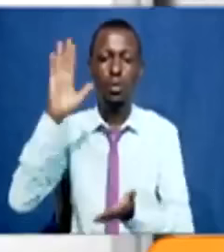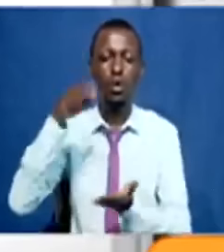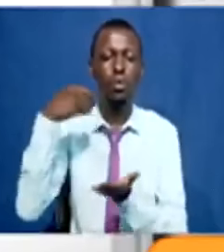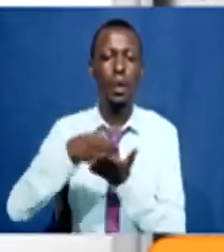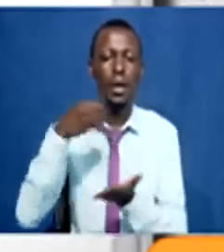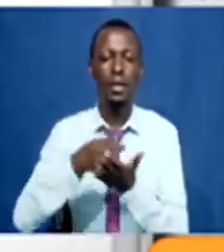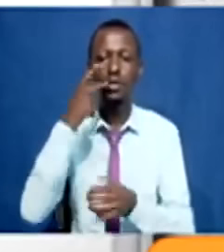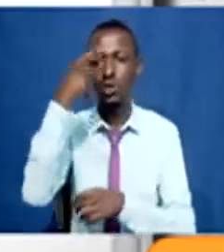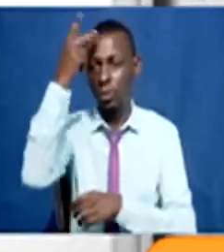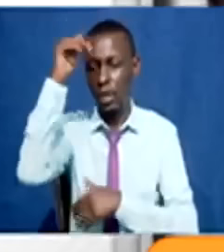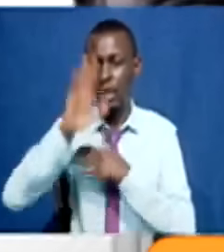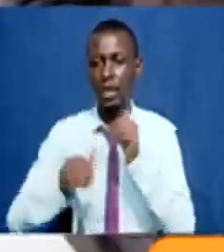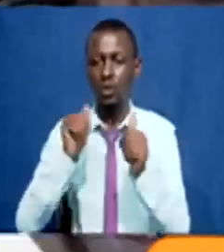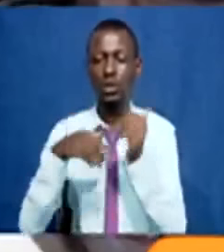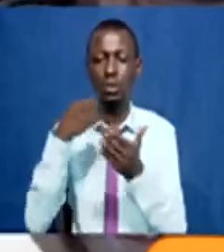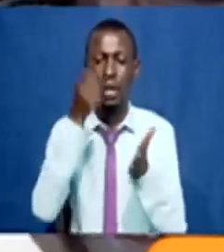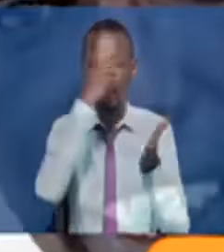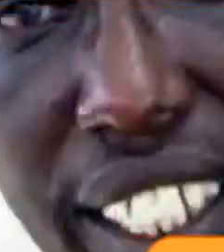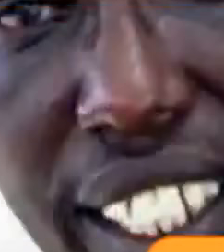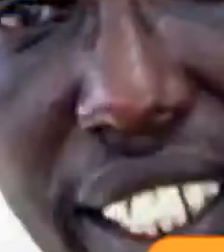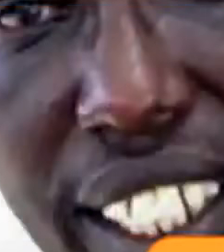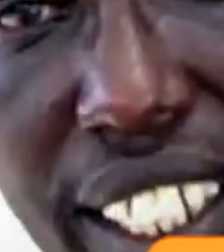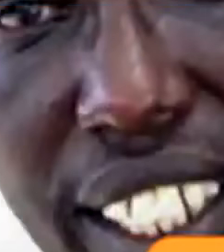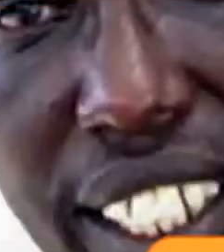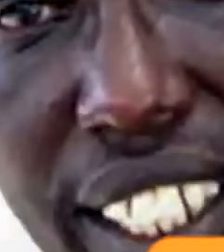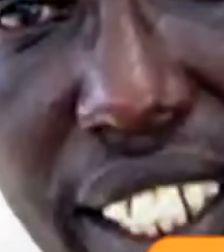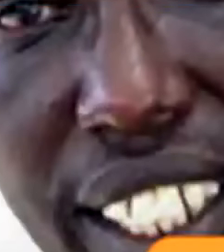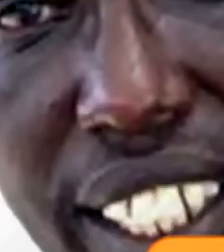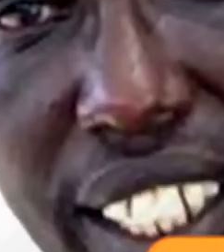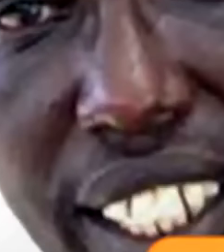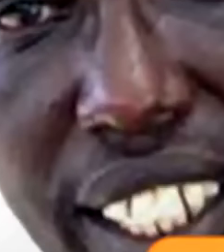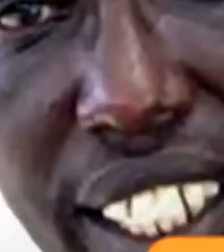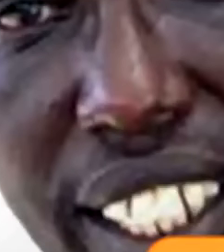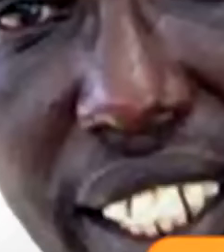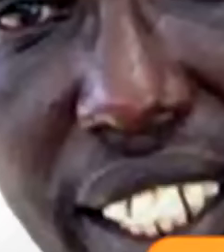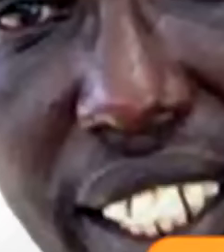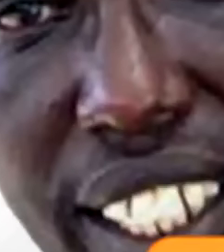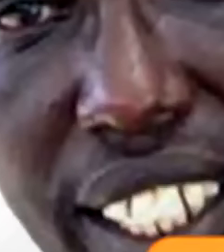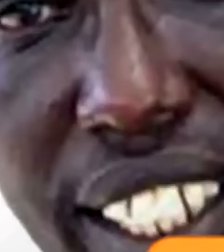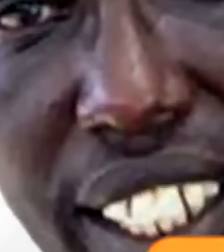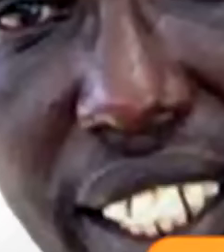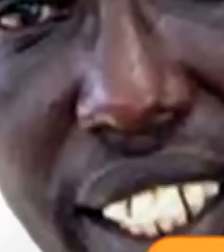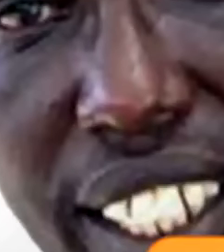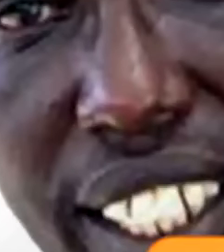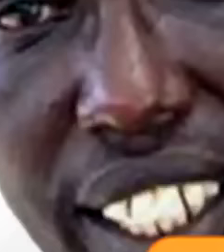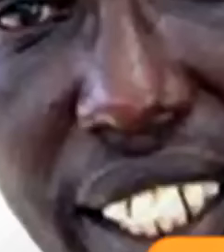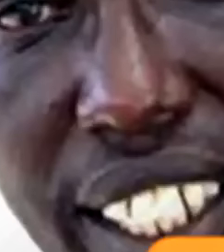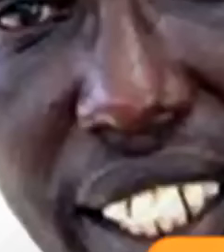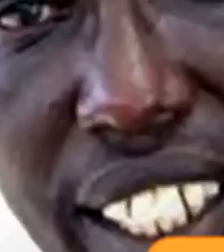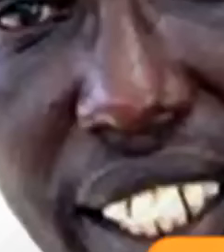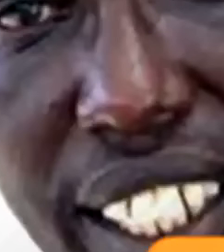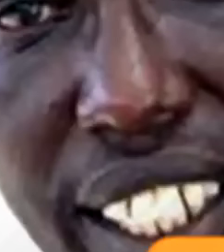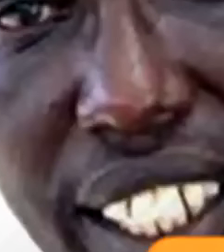parents outside authorized fees. In a circular sent on February 2nd, Basic Education PS Bello Kipsang